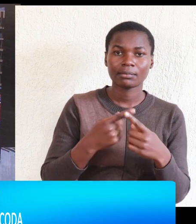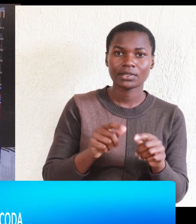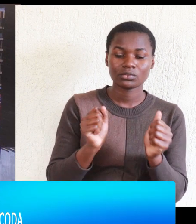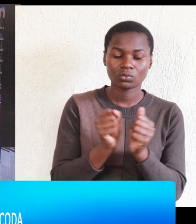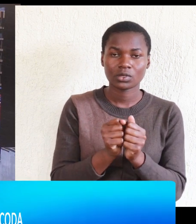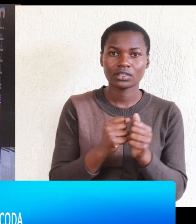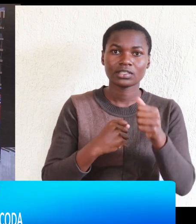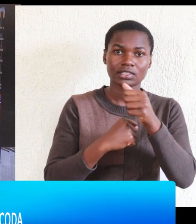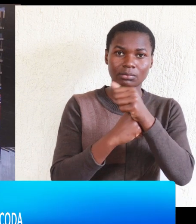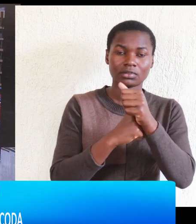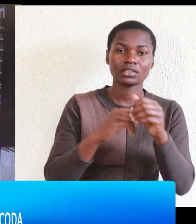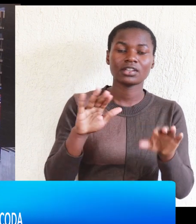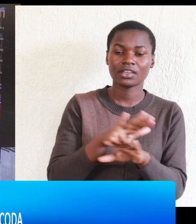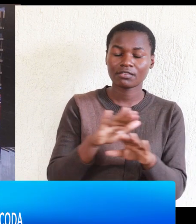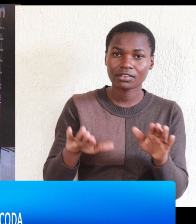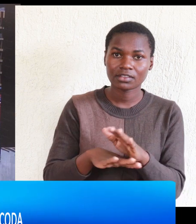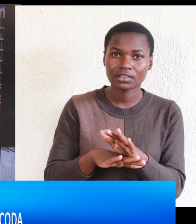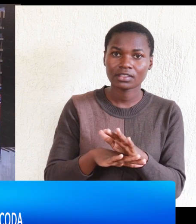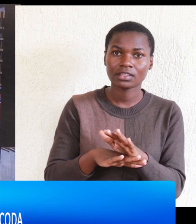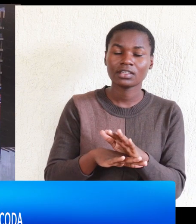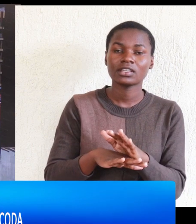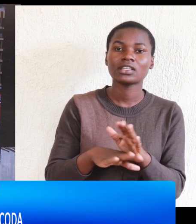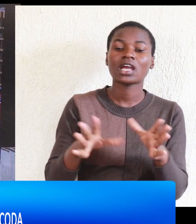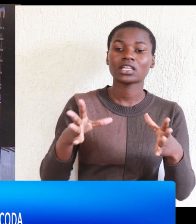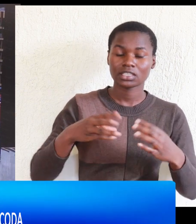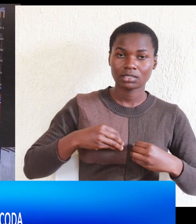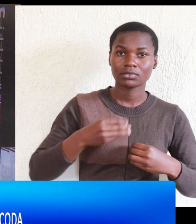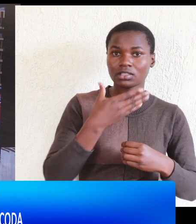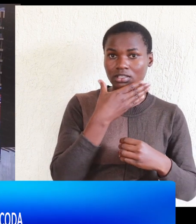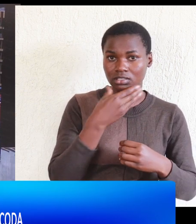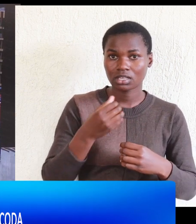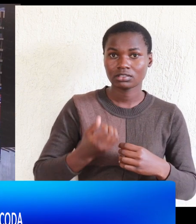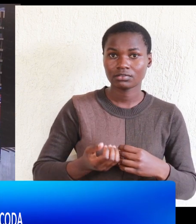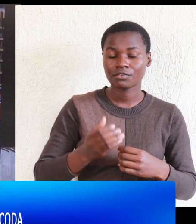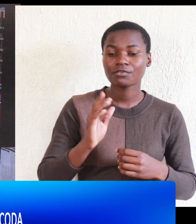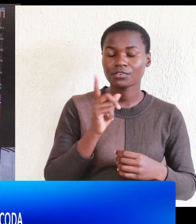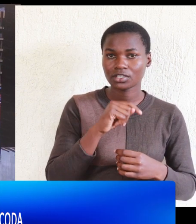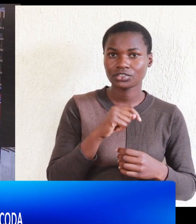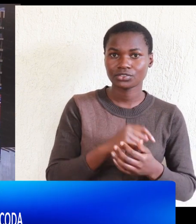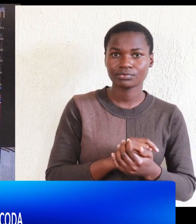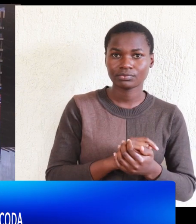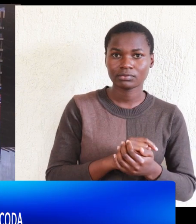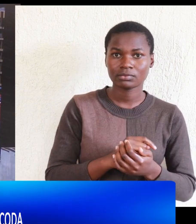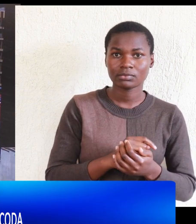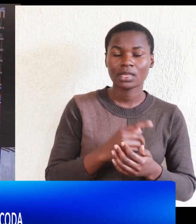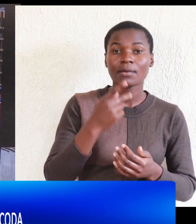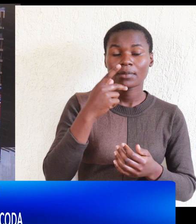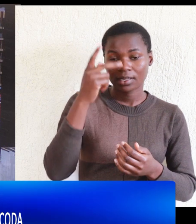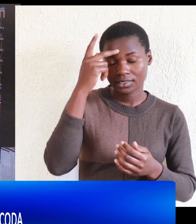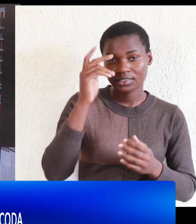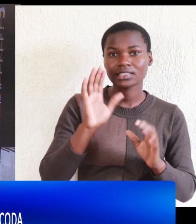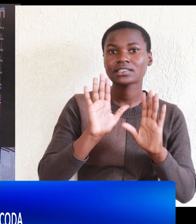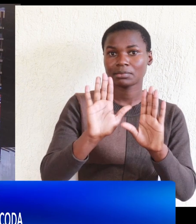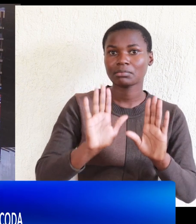felt, though it's my first time to be a mom, but my child is not responding. But with the support group and everything, she was able to